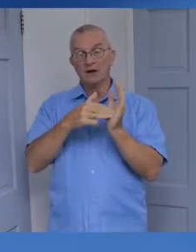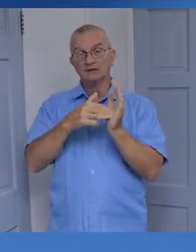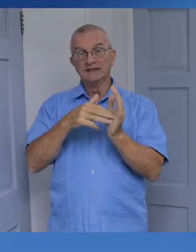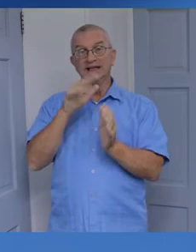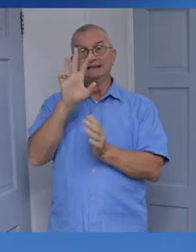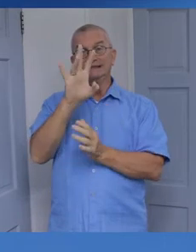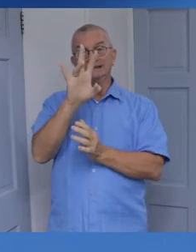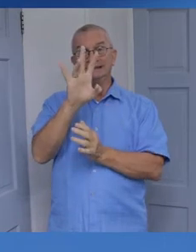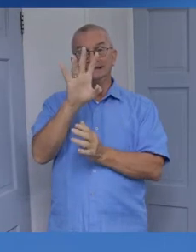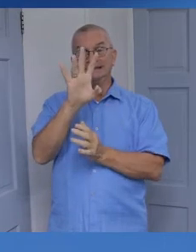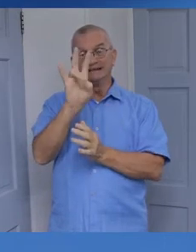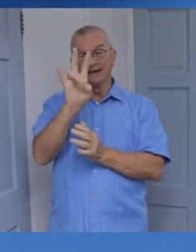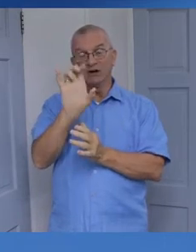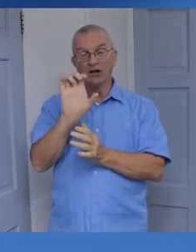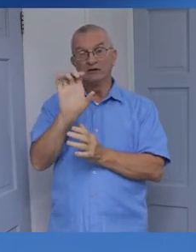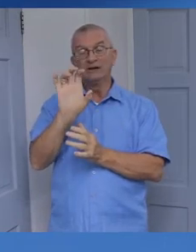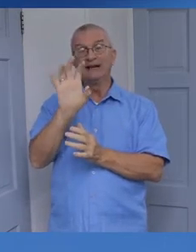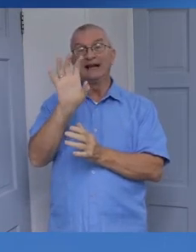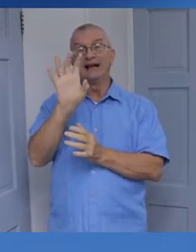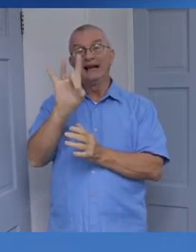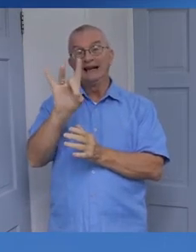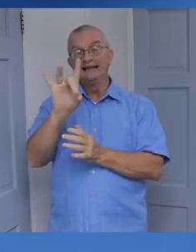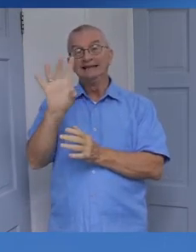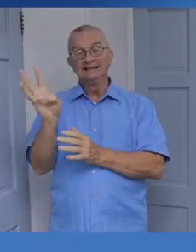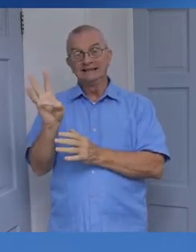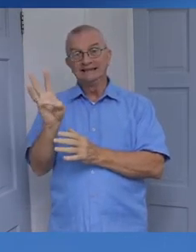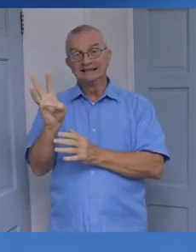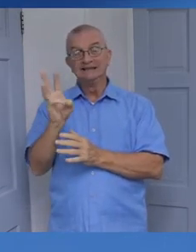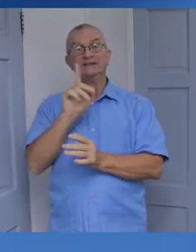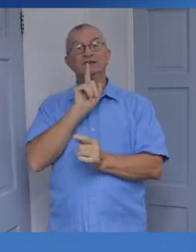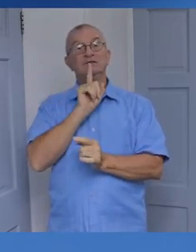3,349,786 confirmed cases with